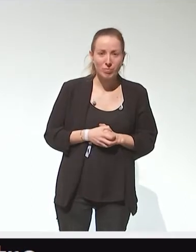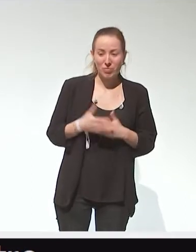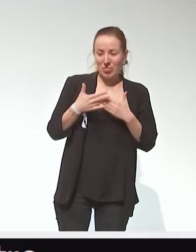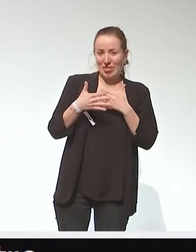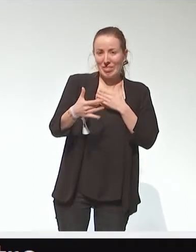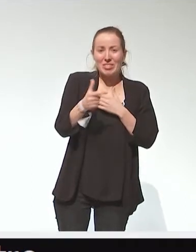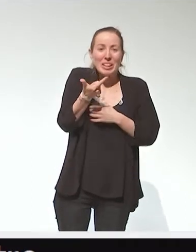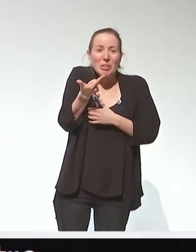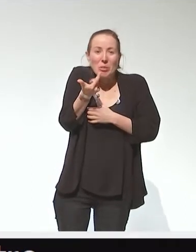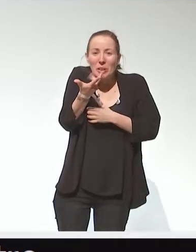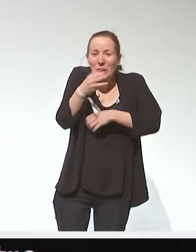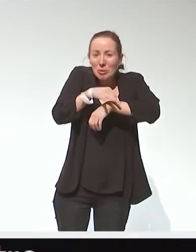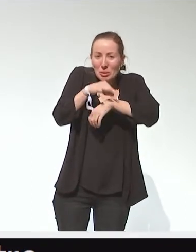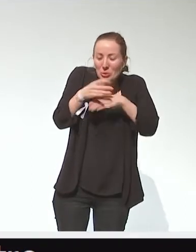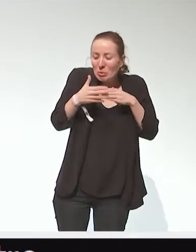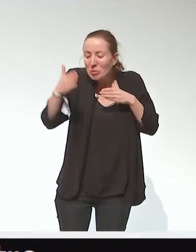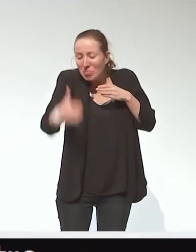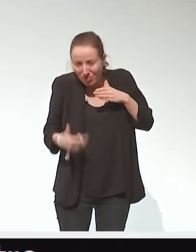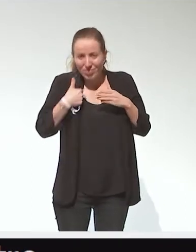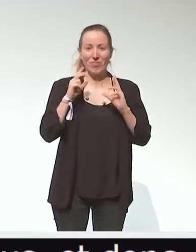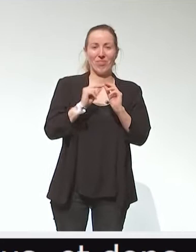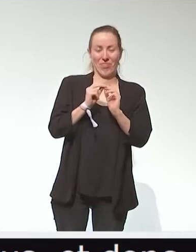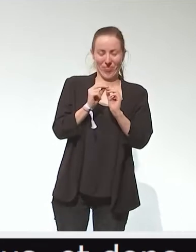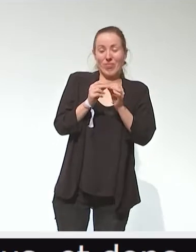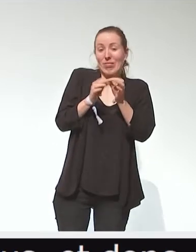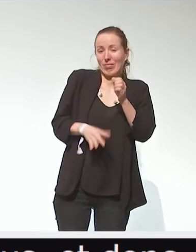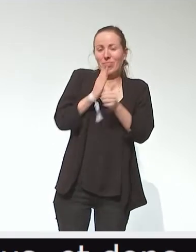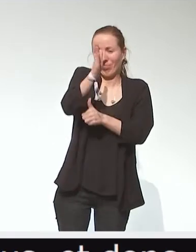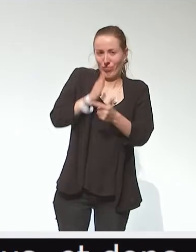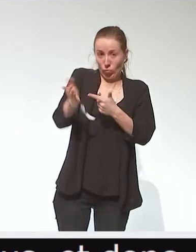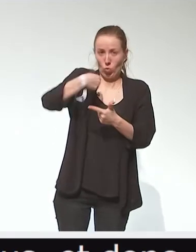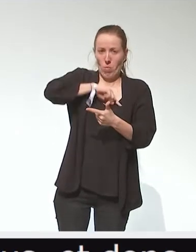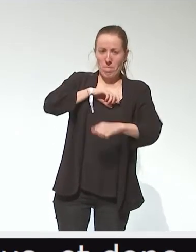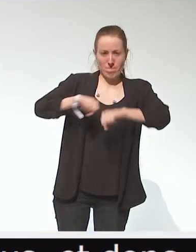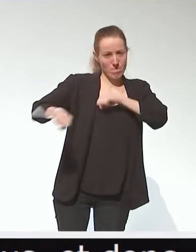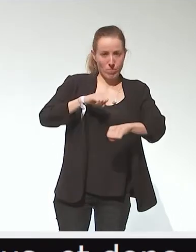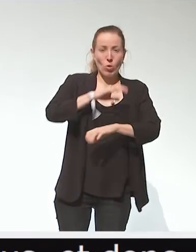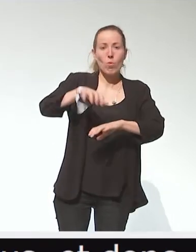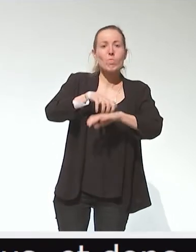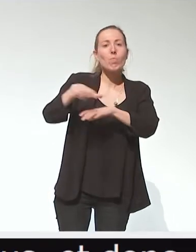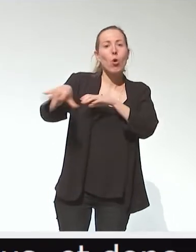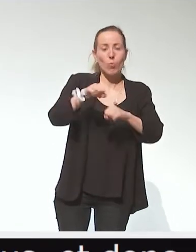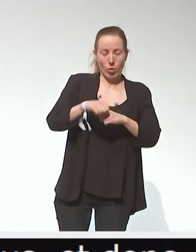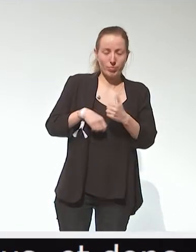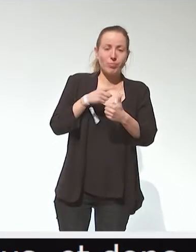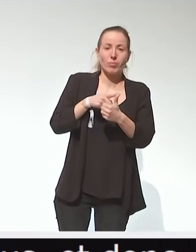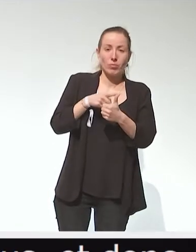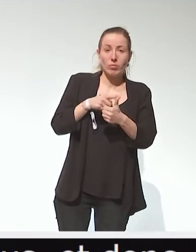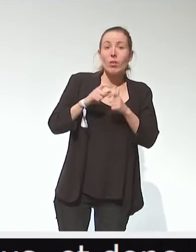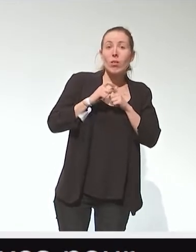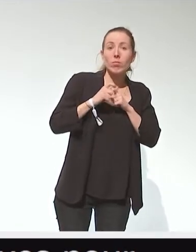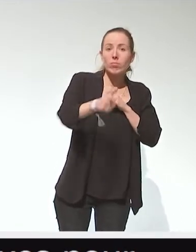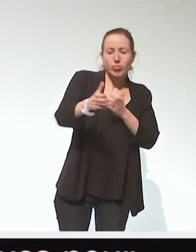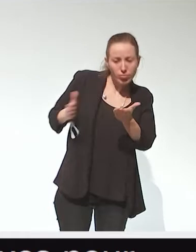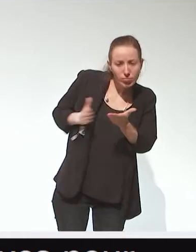and therefore inclusive. As I only have a few minutes, let me mention two major actions that we lead in